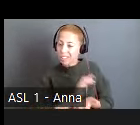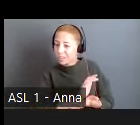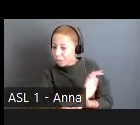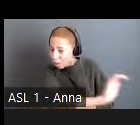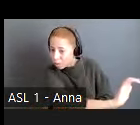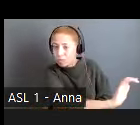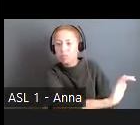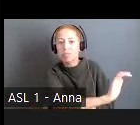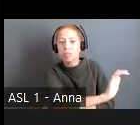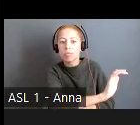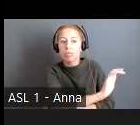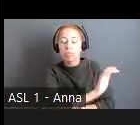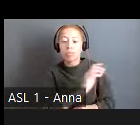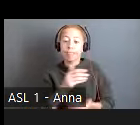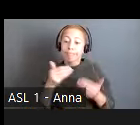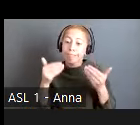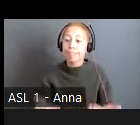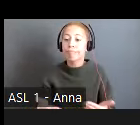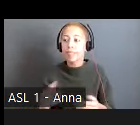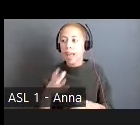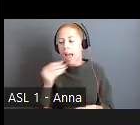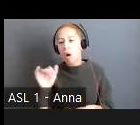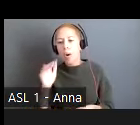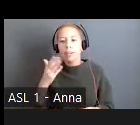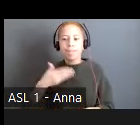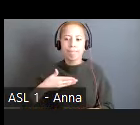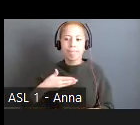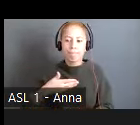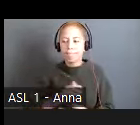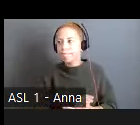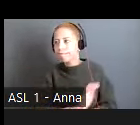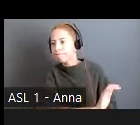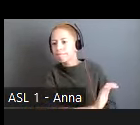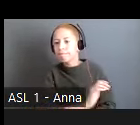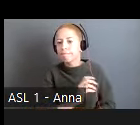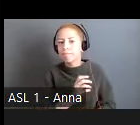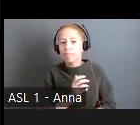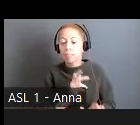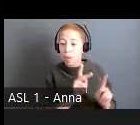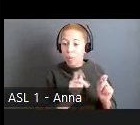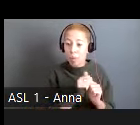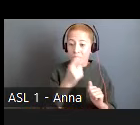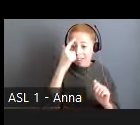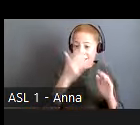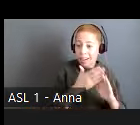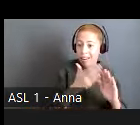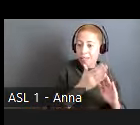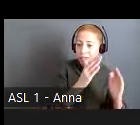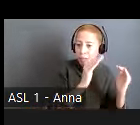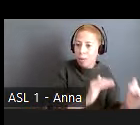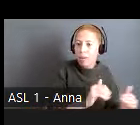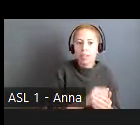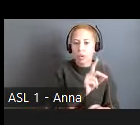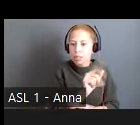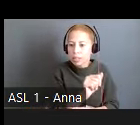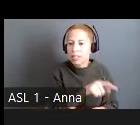actively and passively people with cognitive impairment. Passive exclusion is, we don't make it